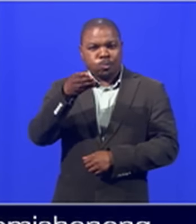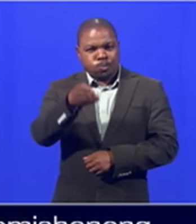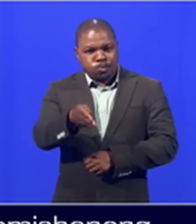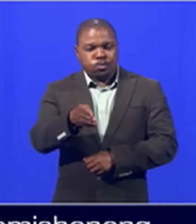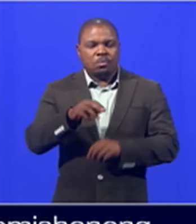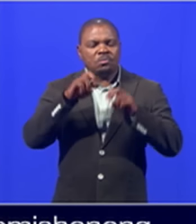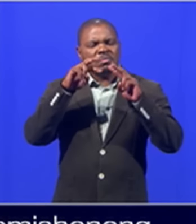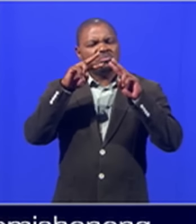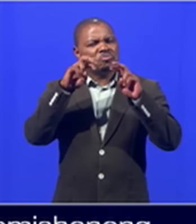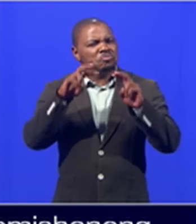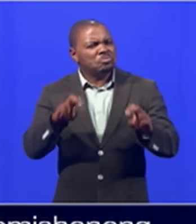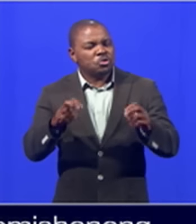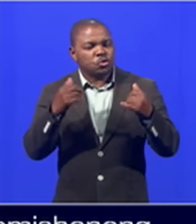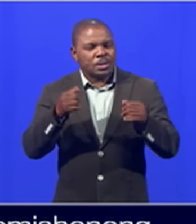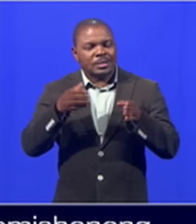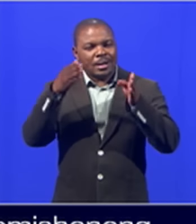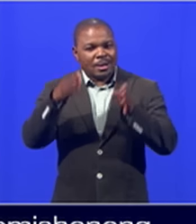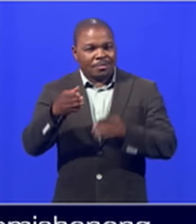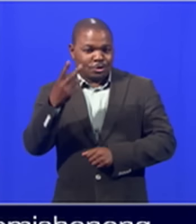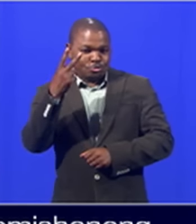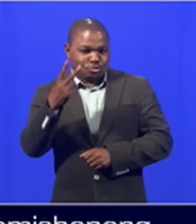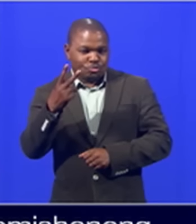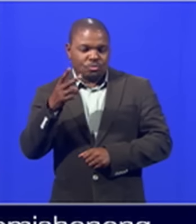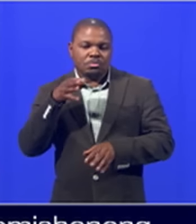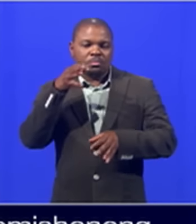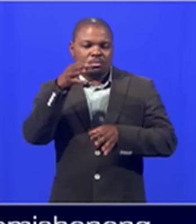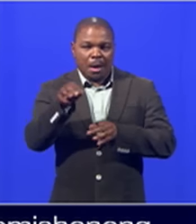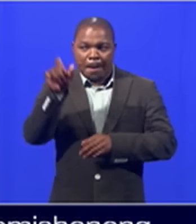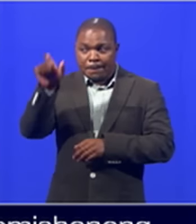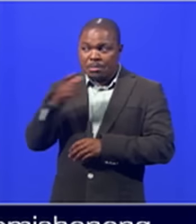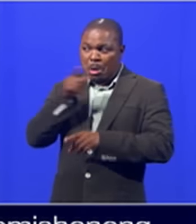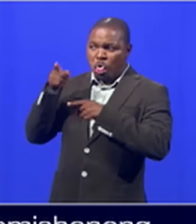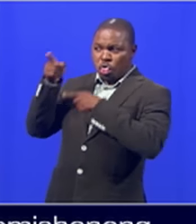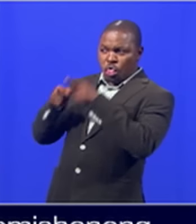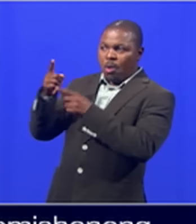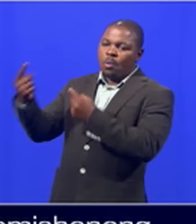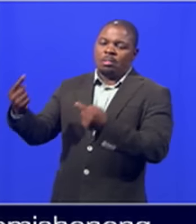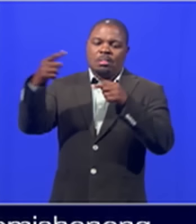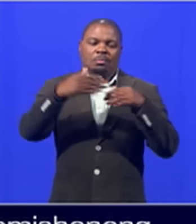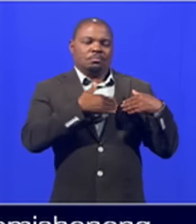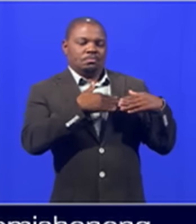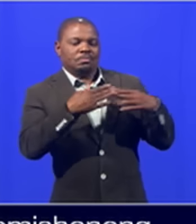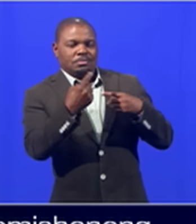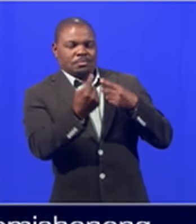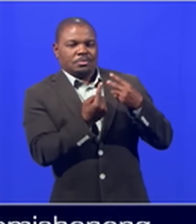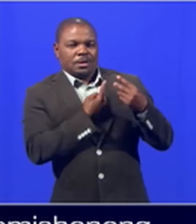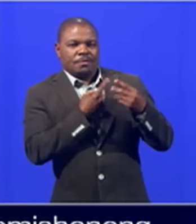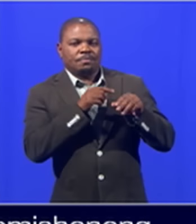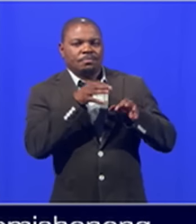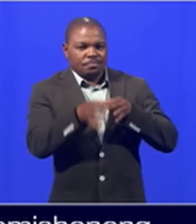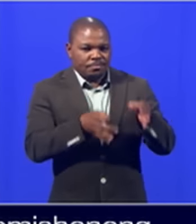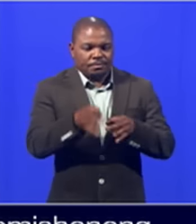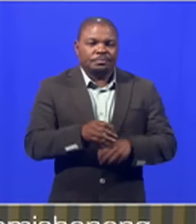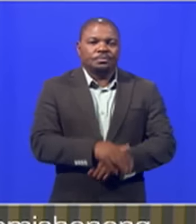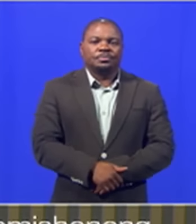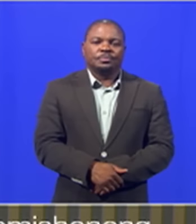dipatlisiso tse di tseneng mo legato la bobedi la go nela la bolatofadiwa tshono ya go araba ditatofatso kgatlhanong le bona